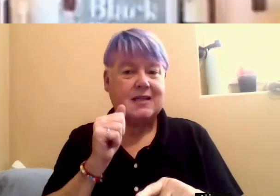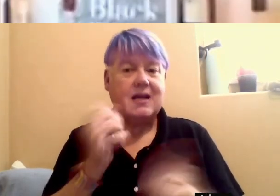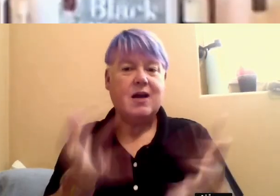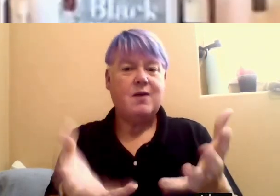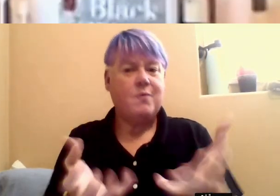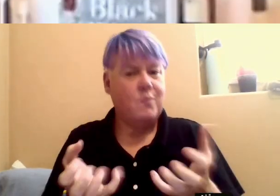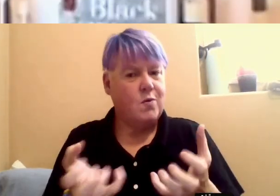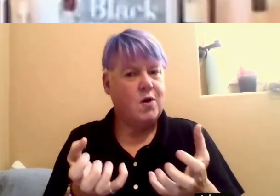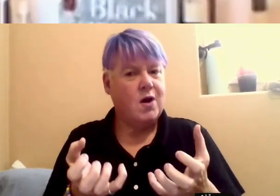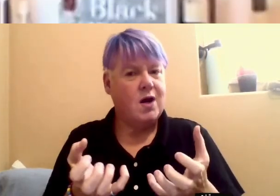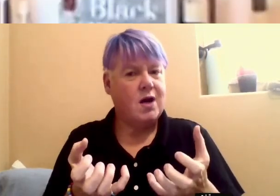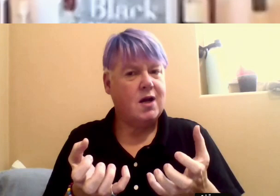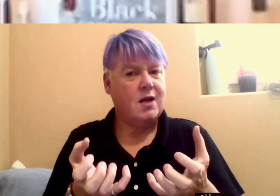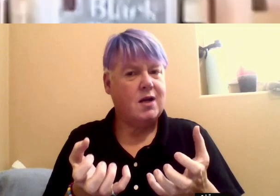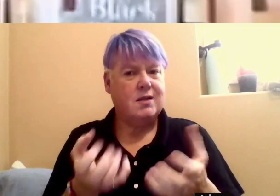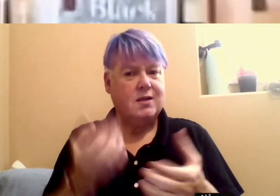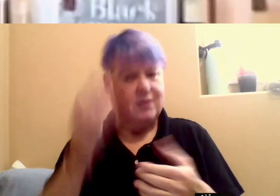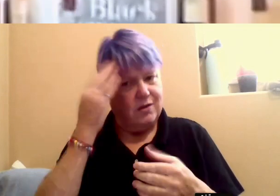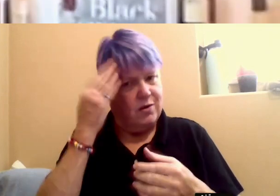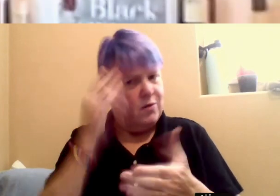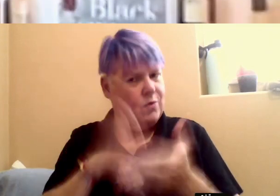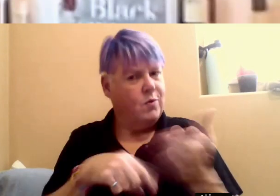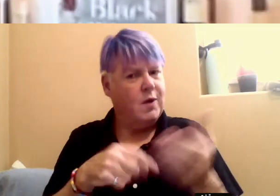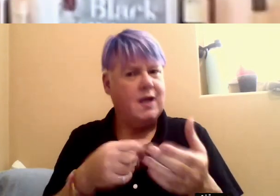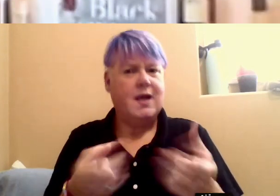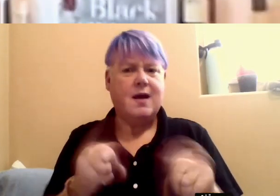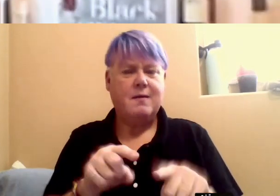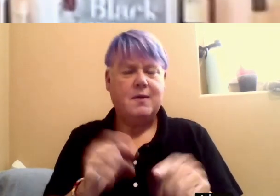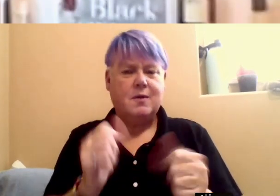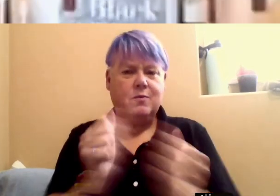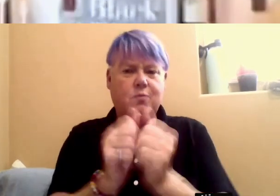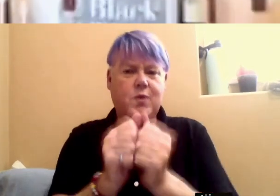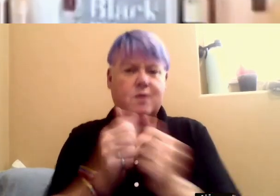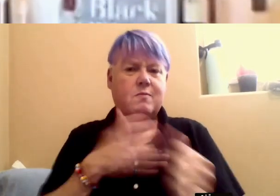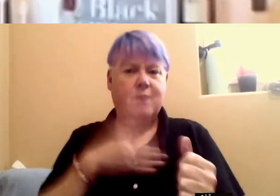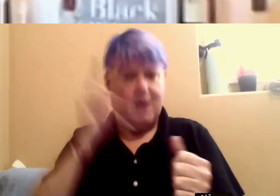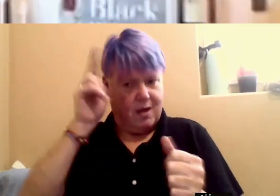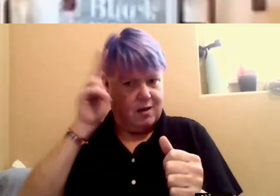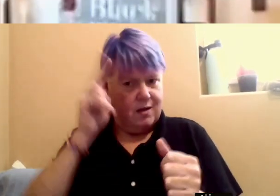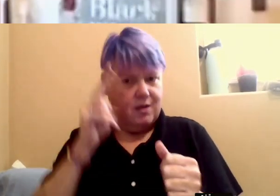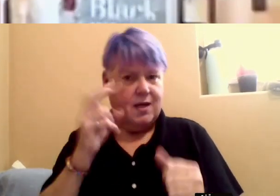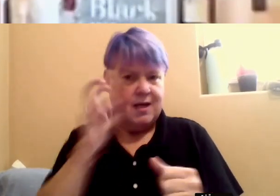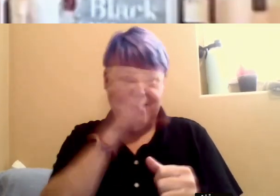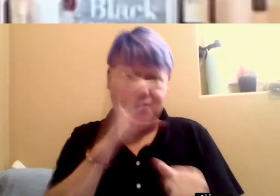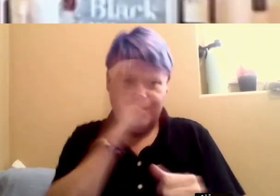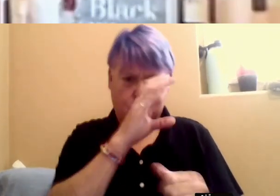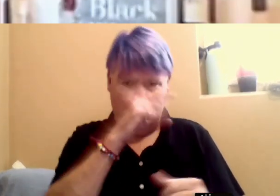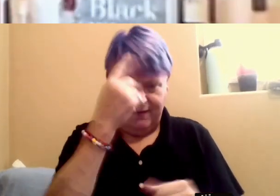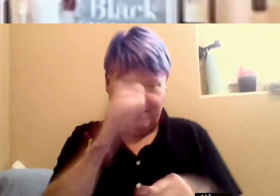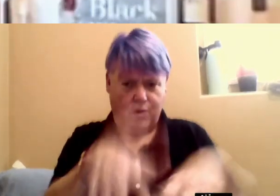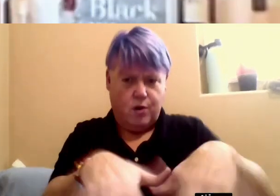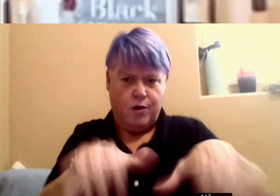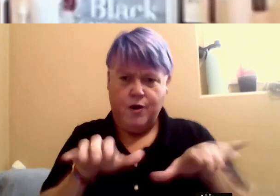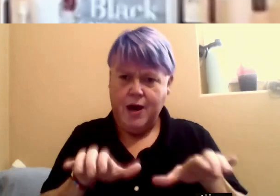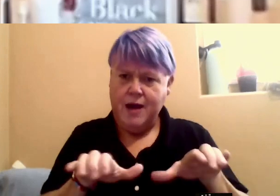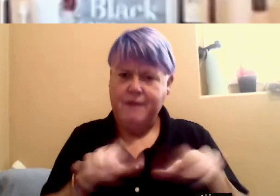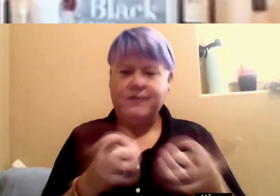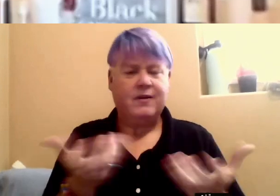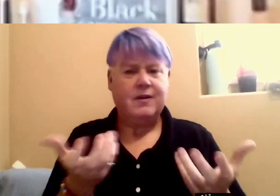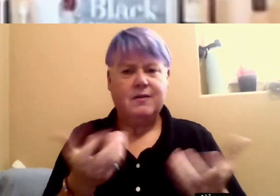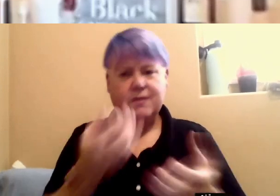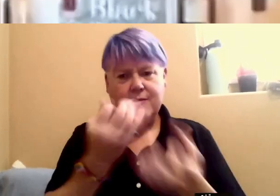I wanted to look like document looking for her grave, and things like that. Like, I think that was important for me.